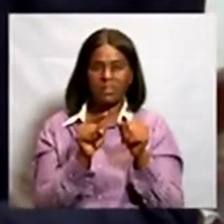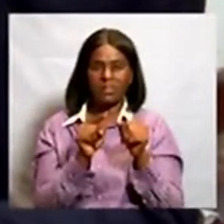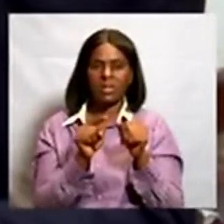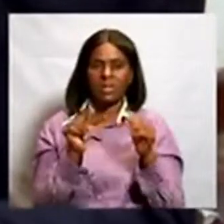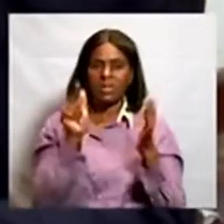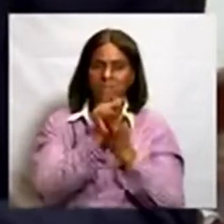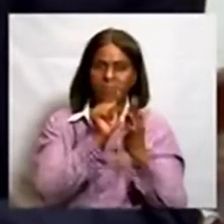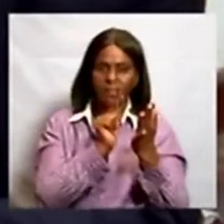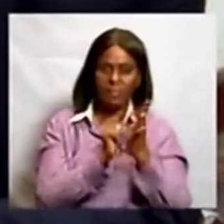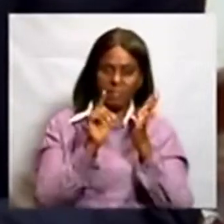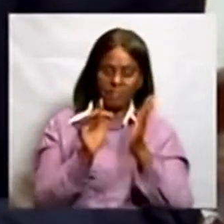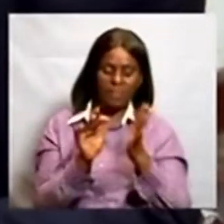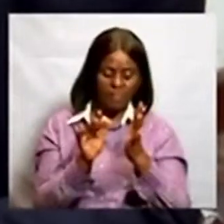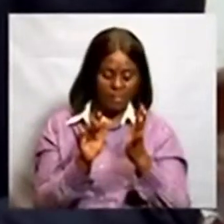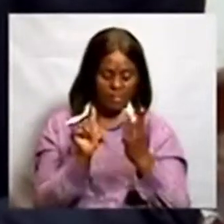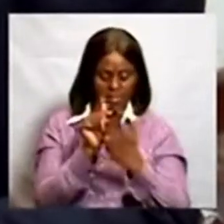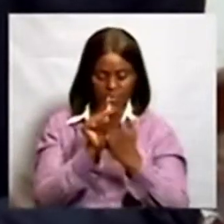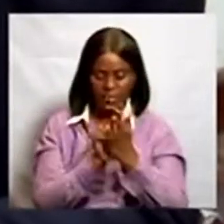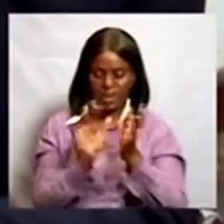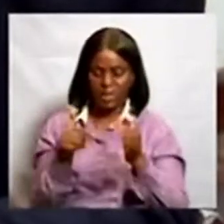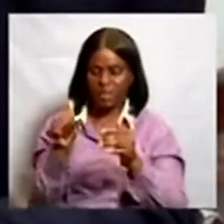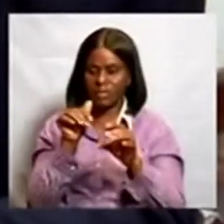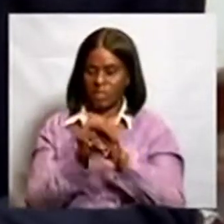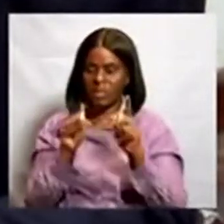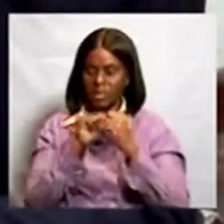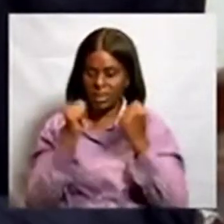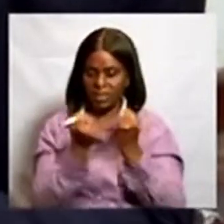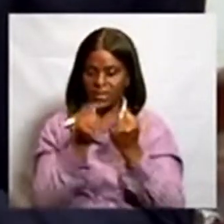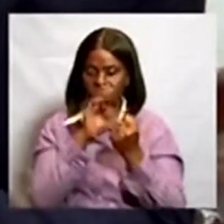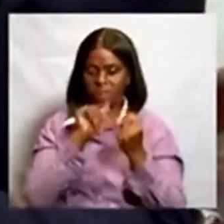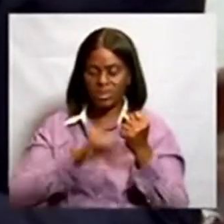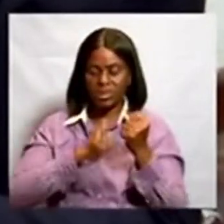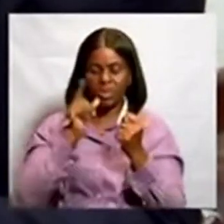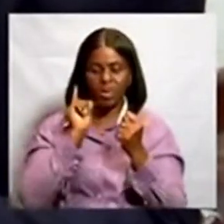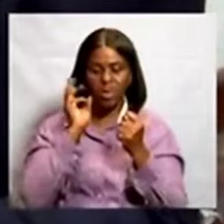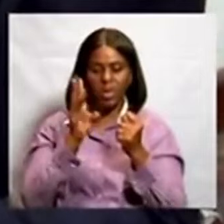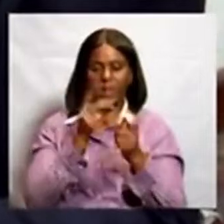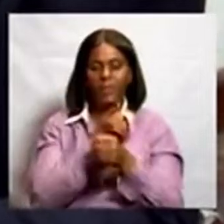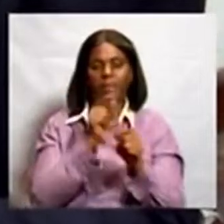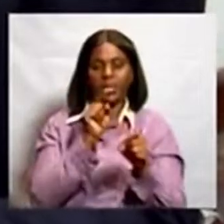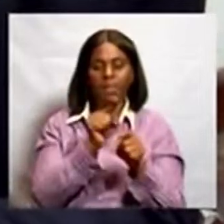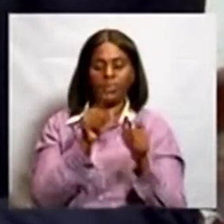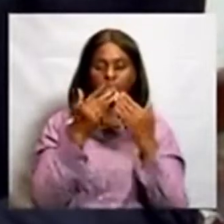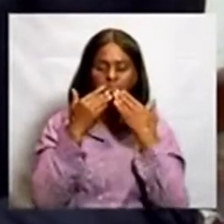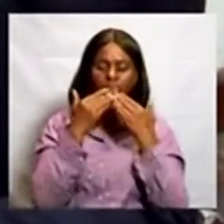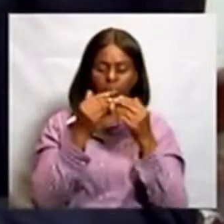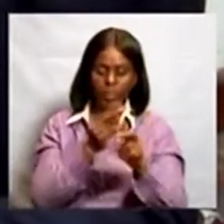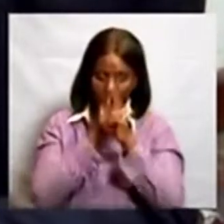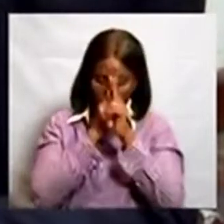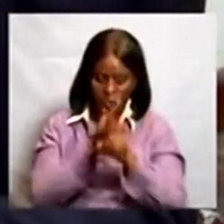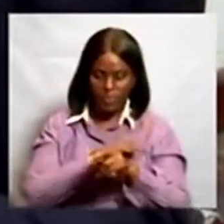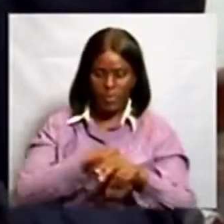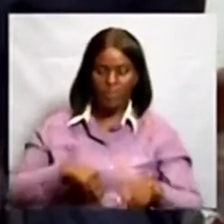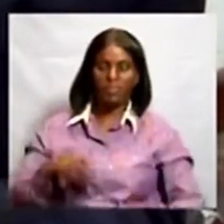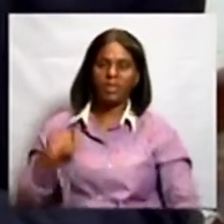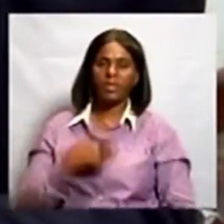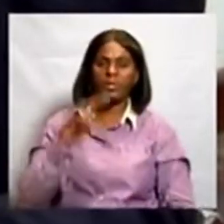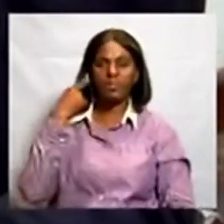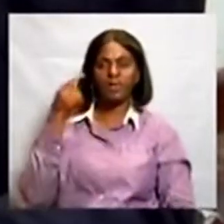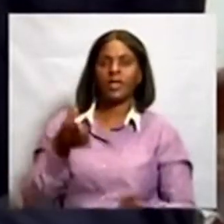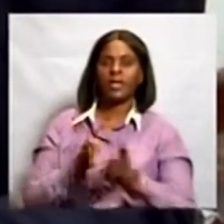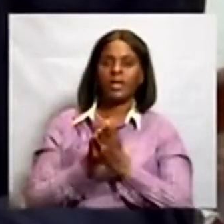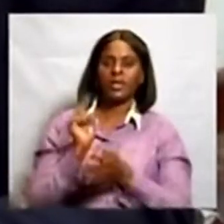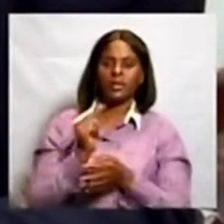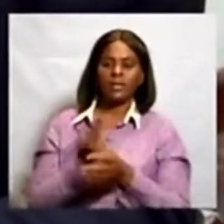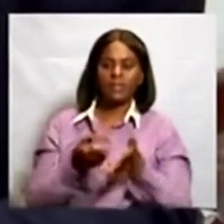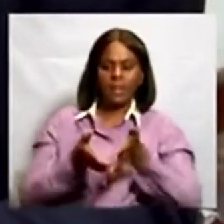legal counsel was in that team, and we will address that. Thank you, honorable member, for reminding us